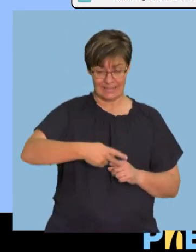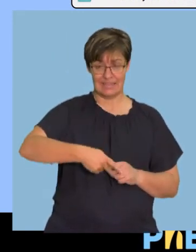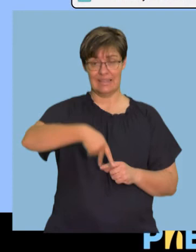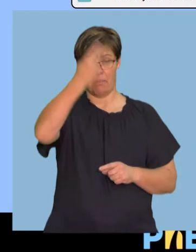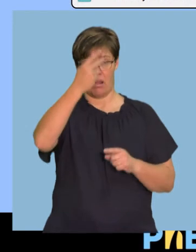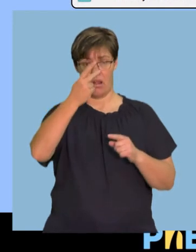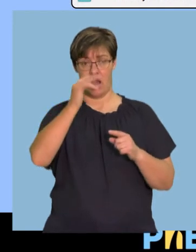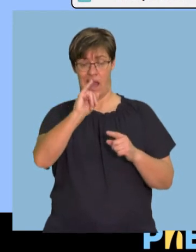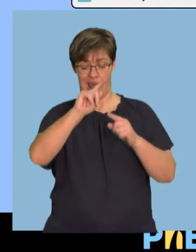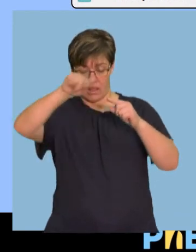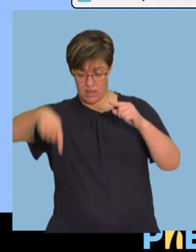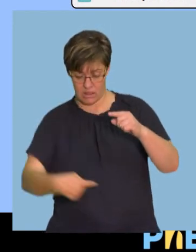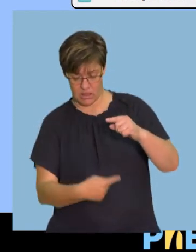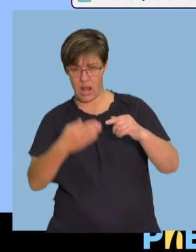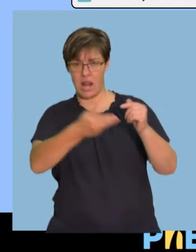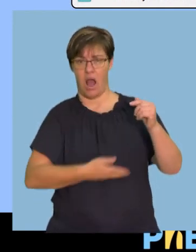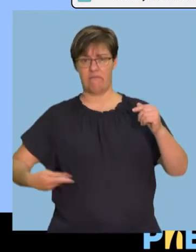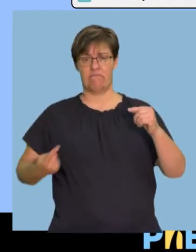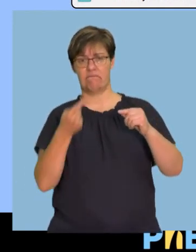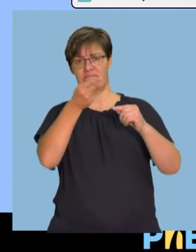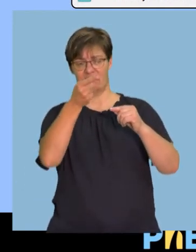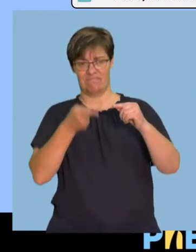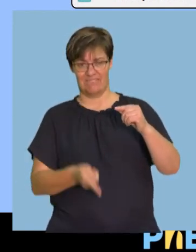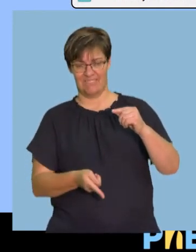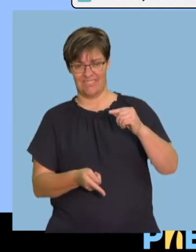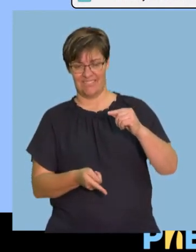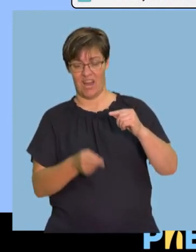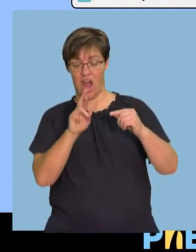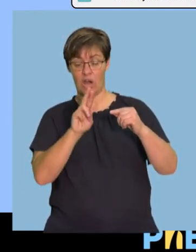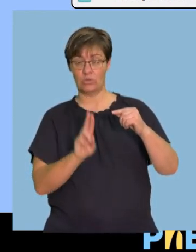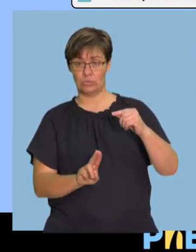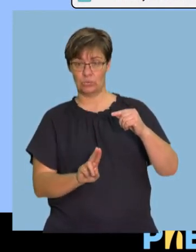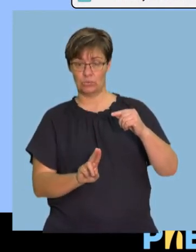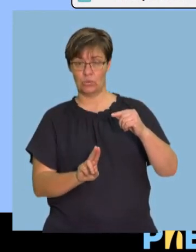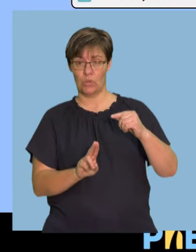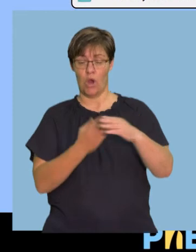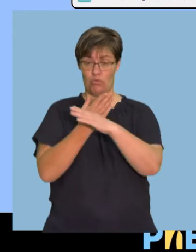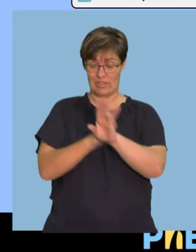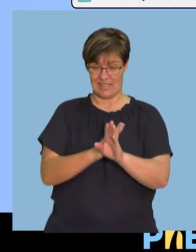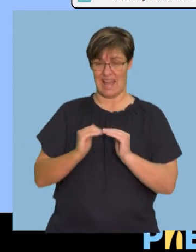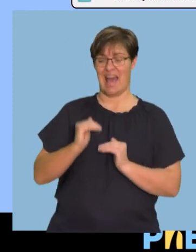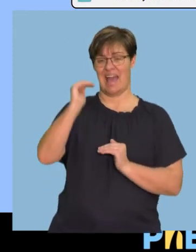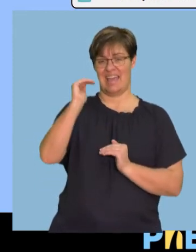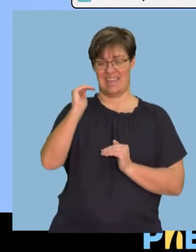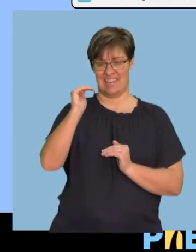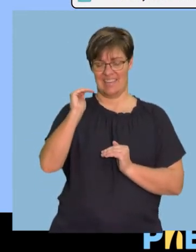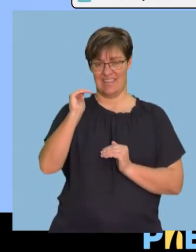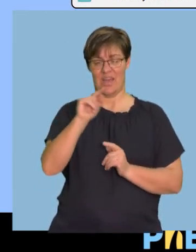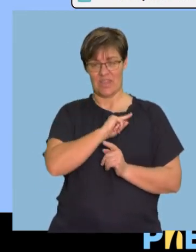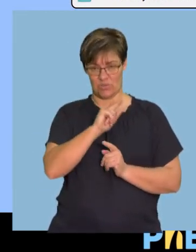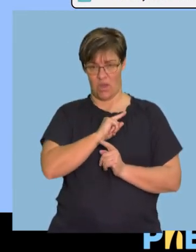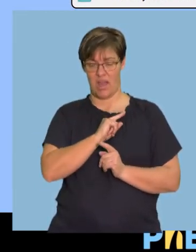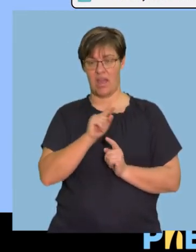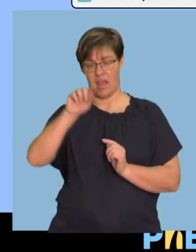actually double the current that goes through R2. So R2 has got a higher resistance, which explains why